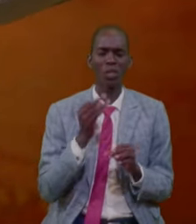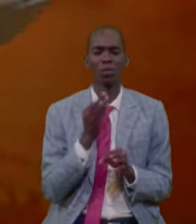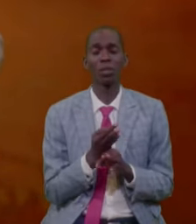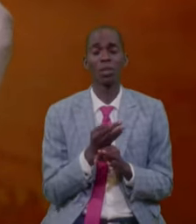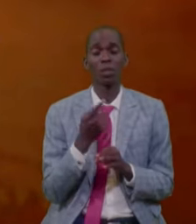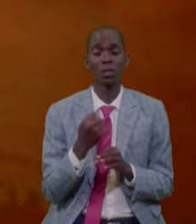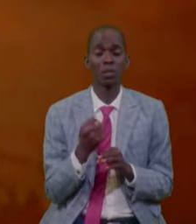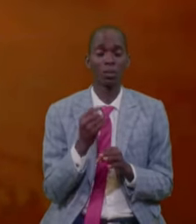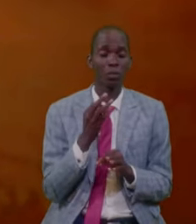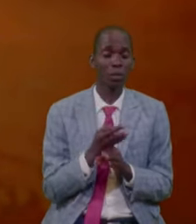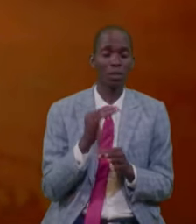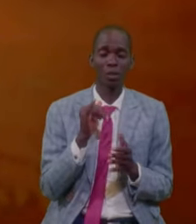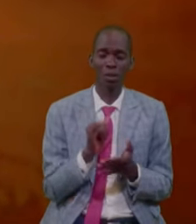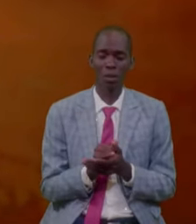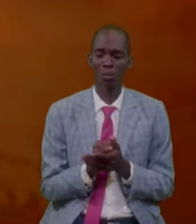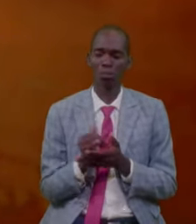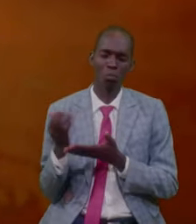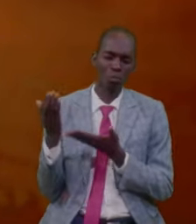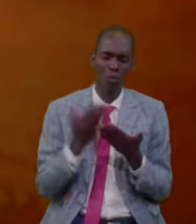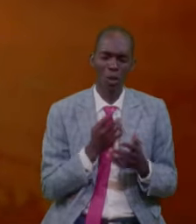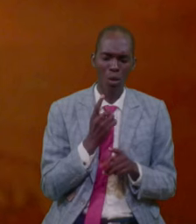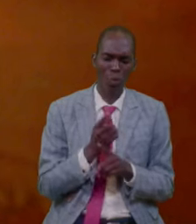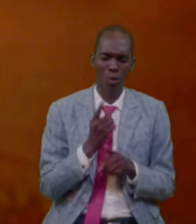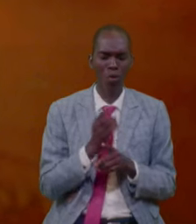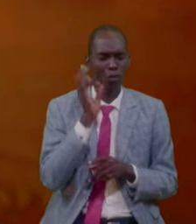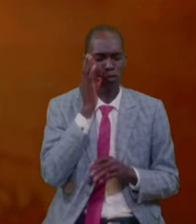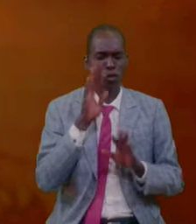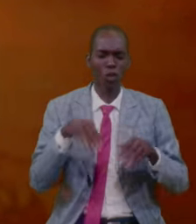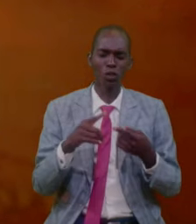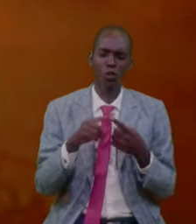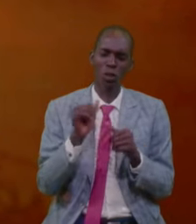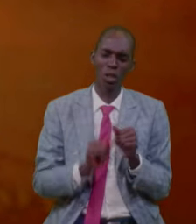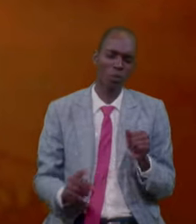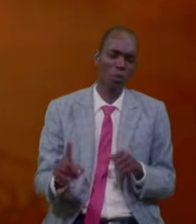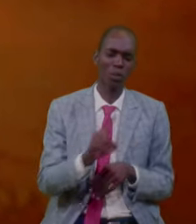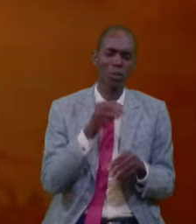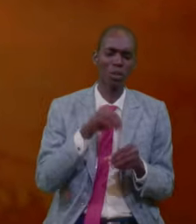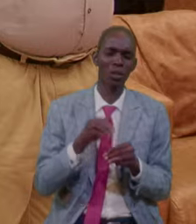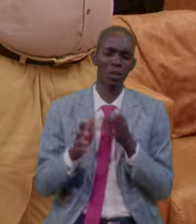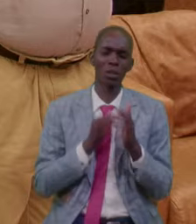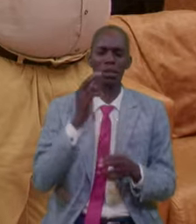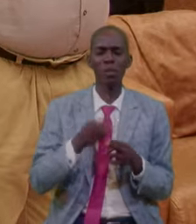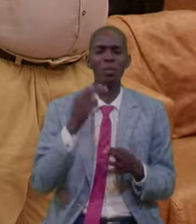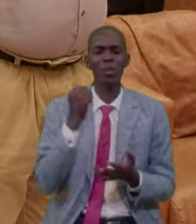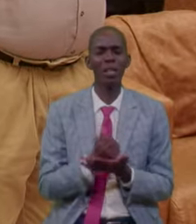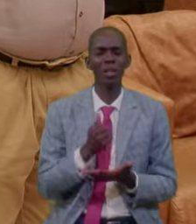that bears appropriate fruit, give unto everyone in Jesus'